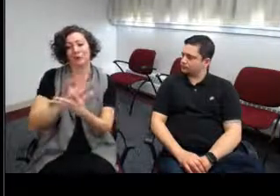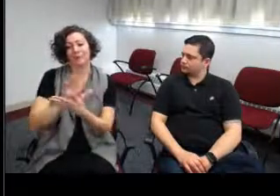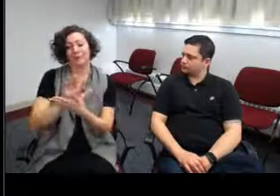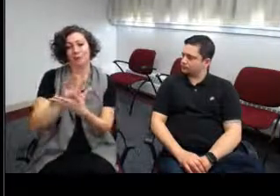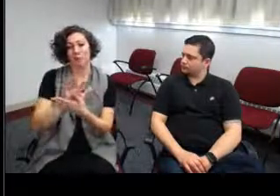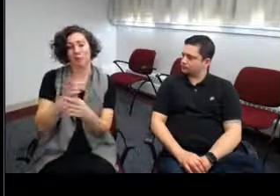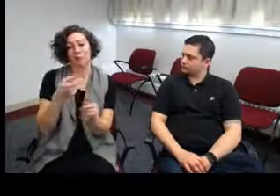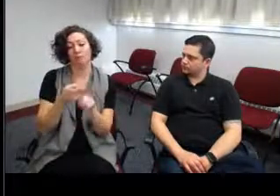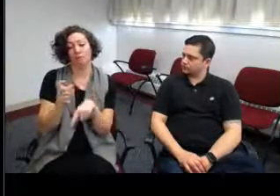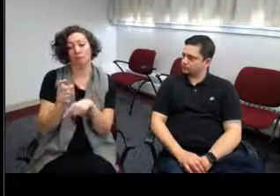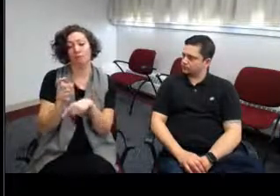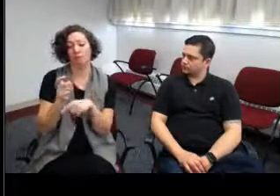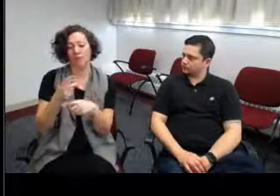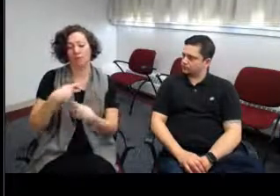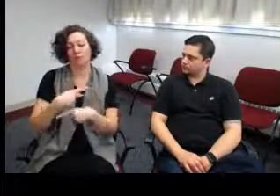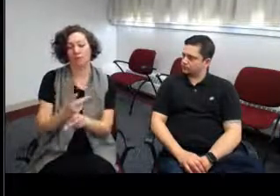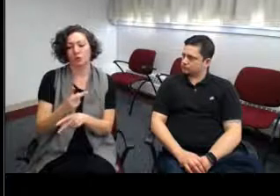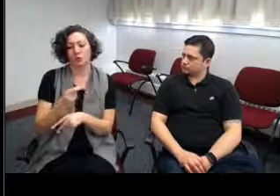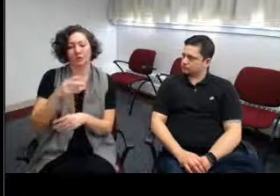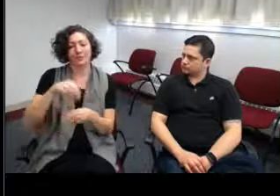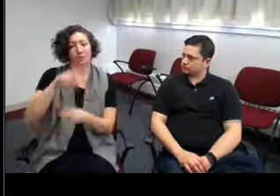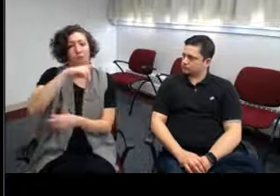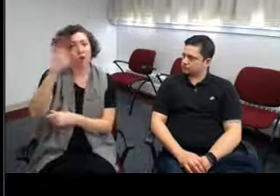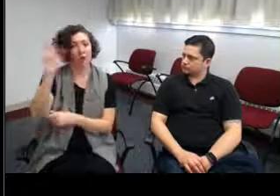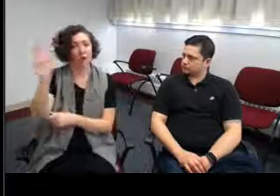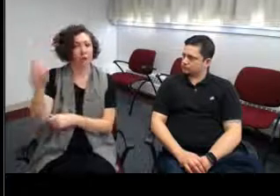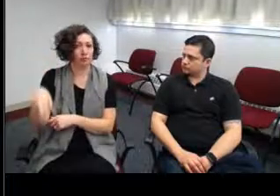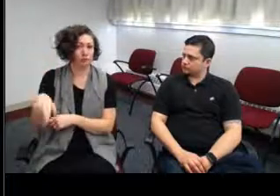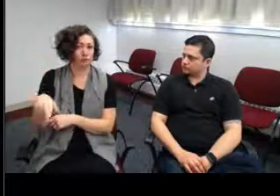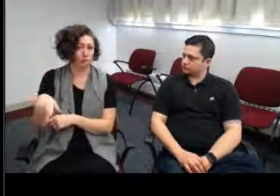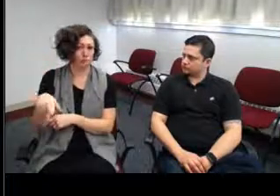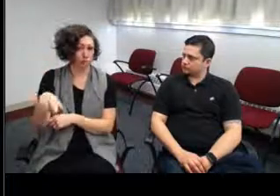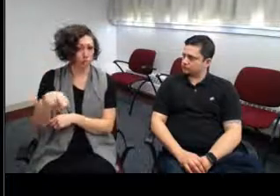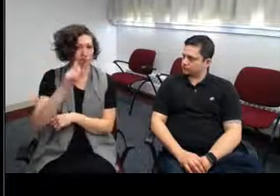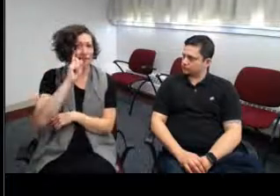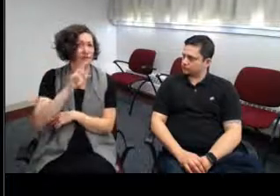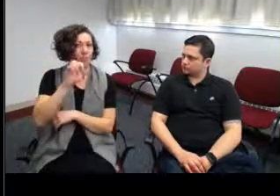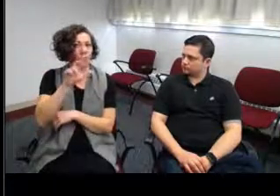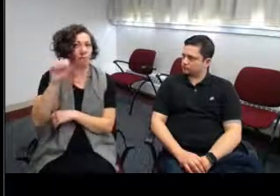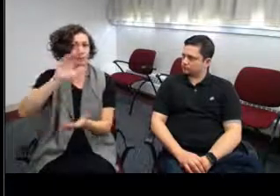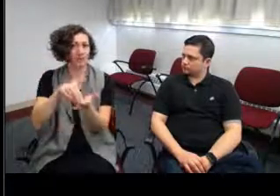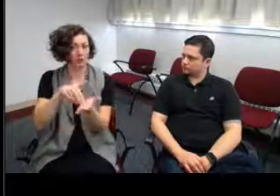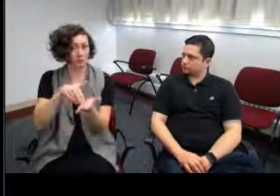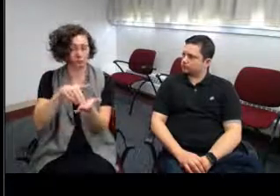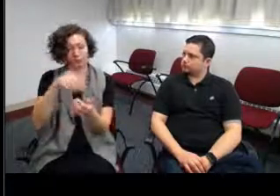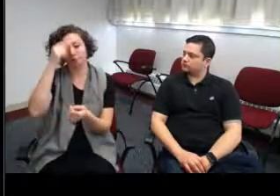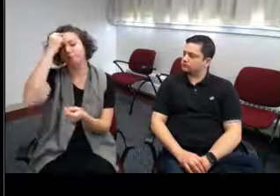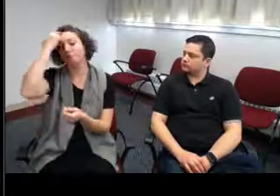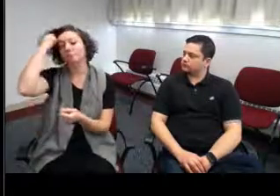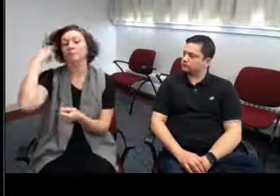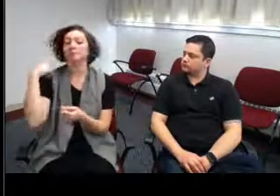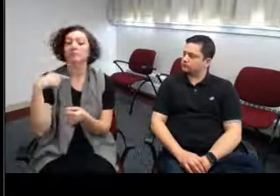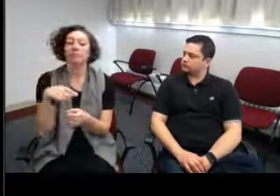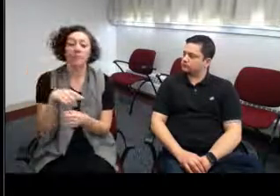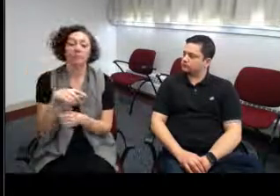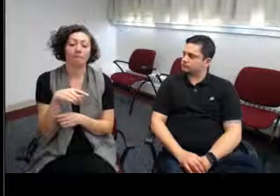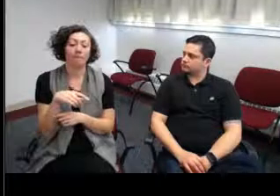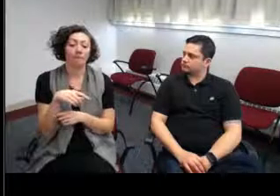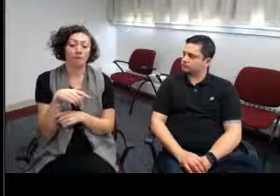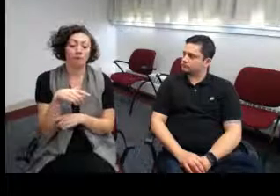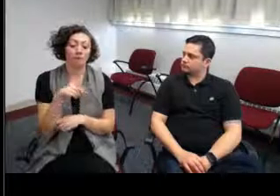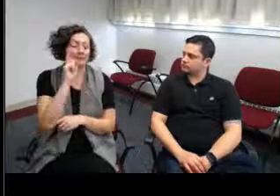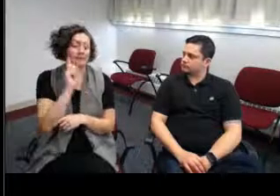available. These are two videos that I wanted to recognize in particular. They're from